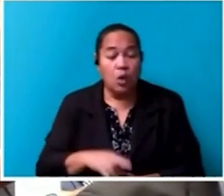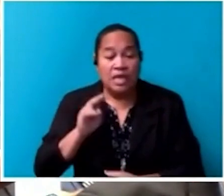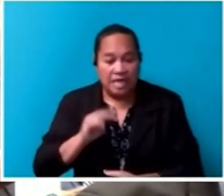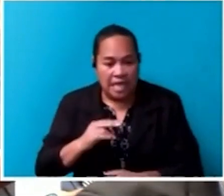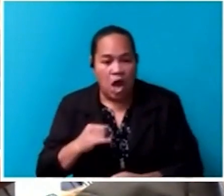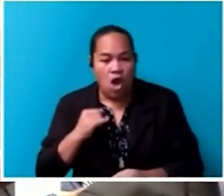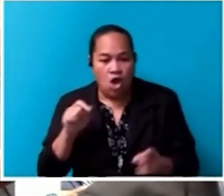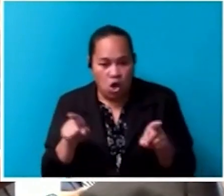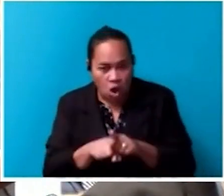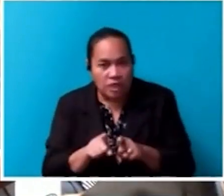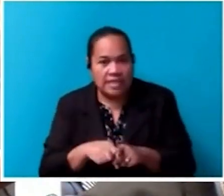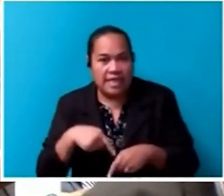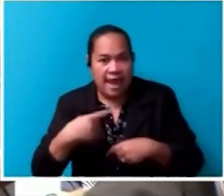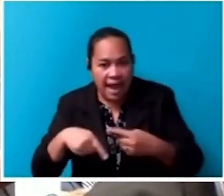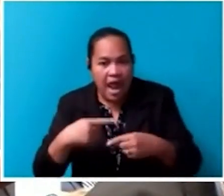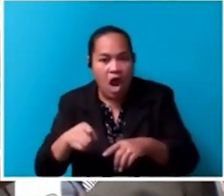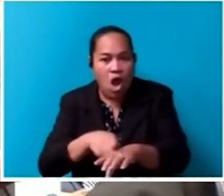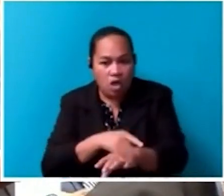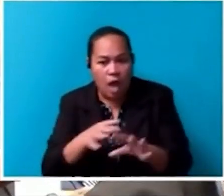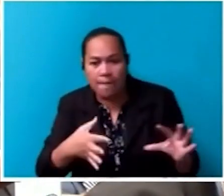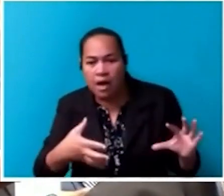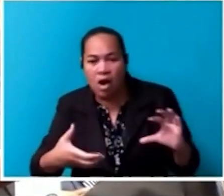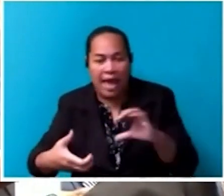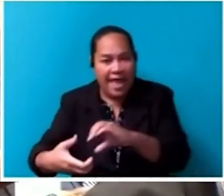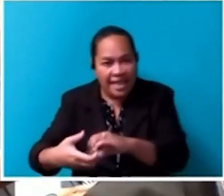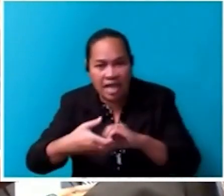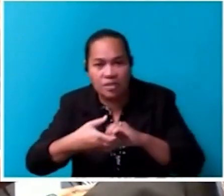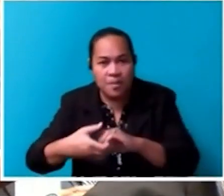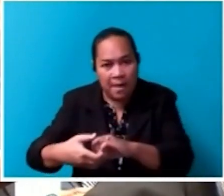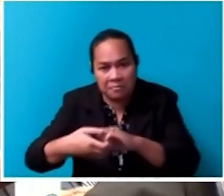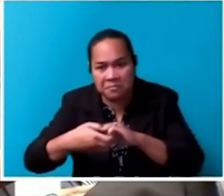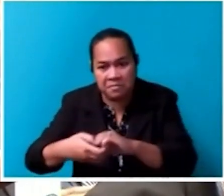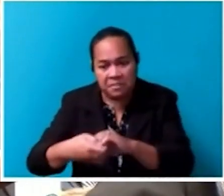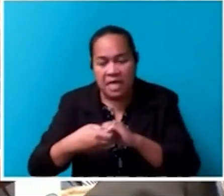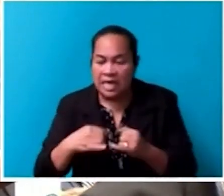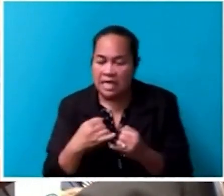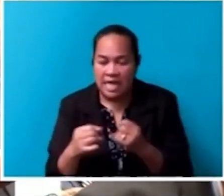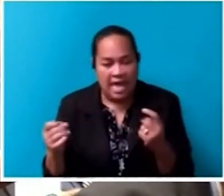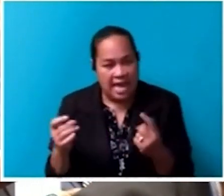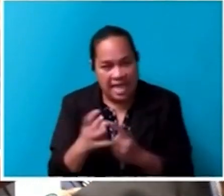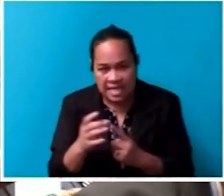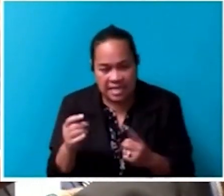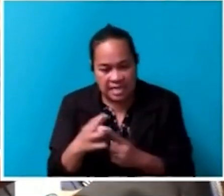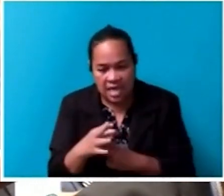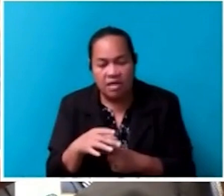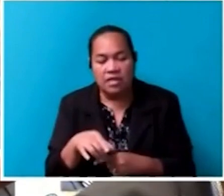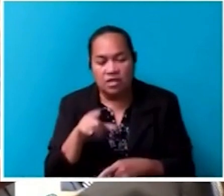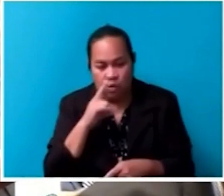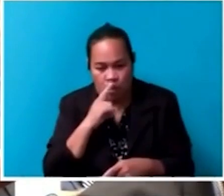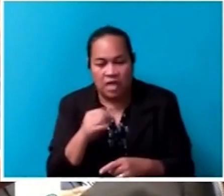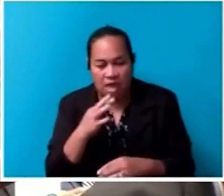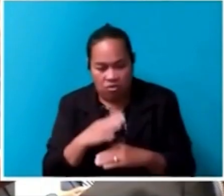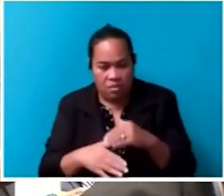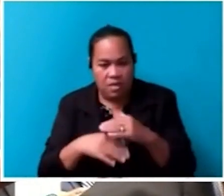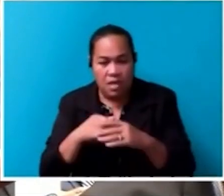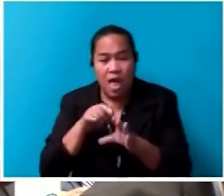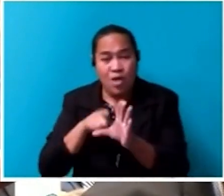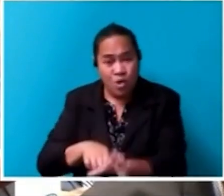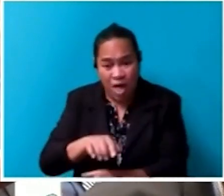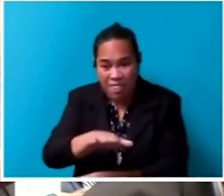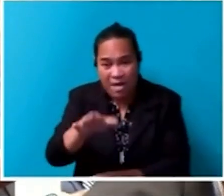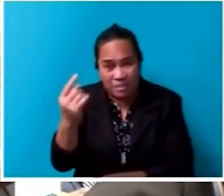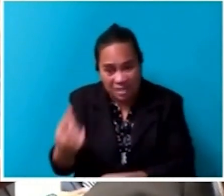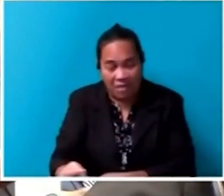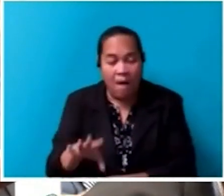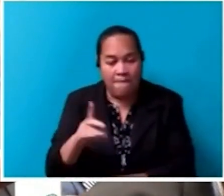Consistency and long-term engagement are necessary to rebuild trust. Youth themselves must